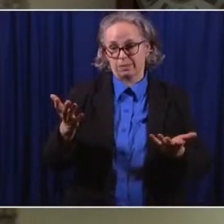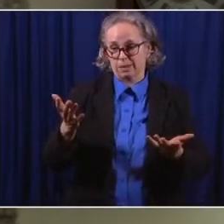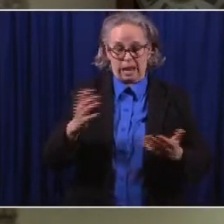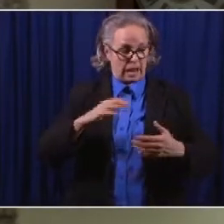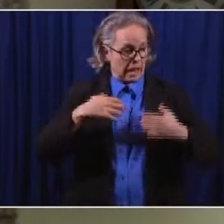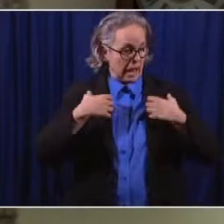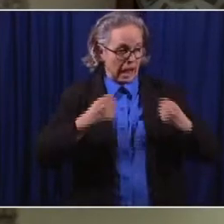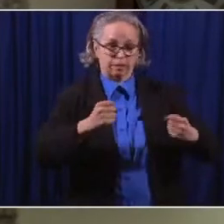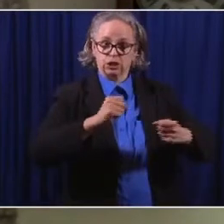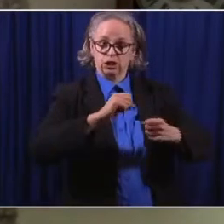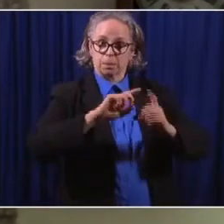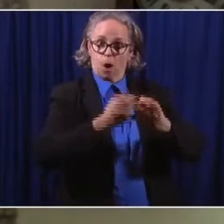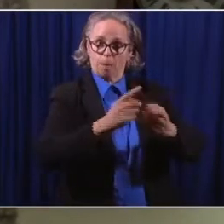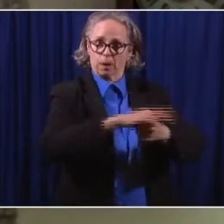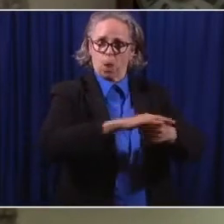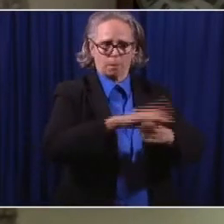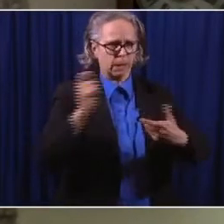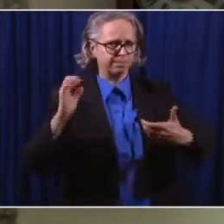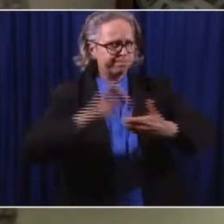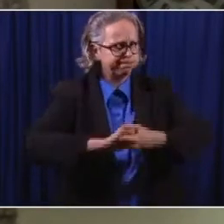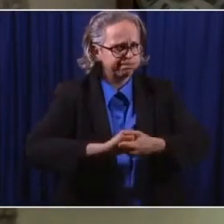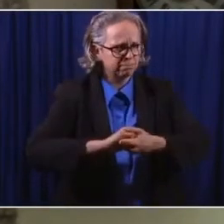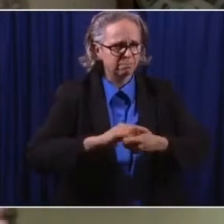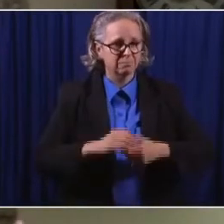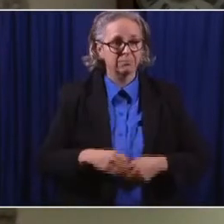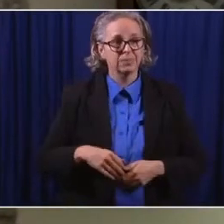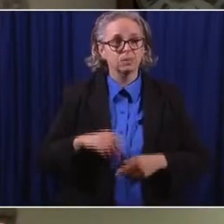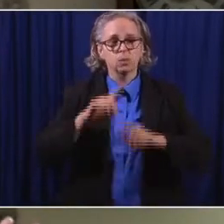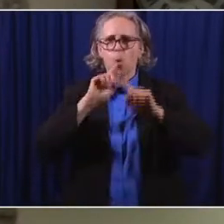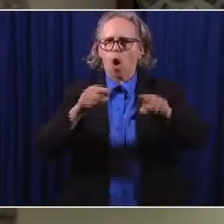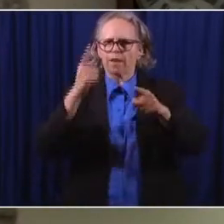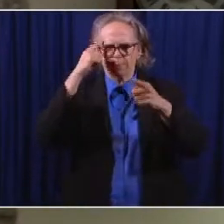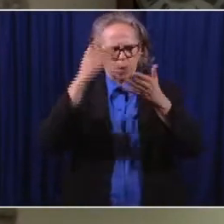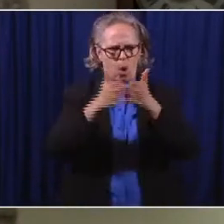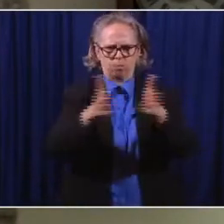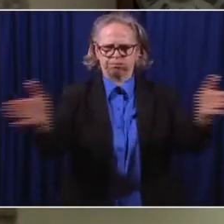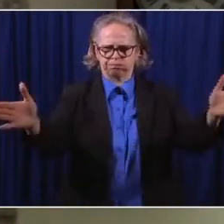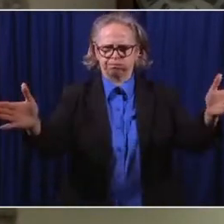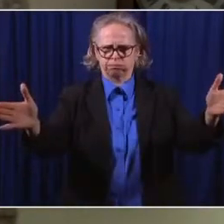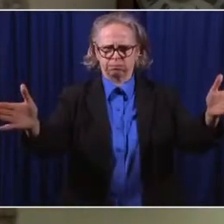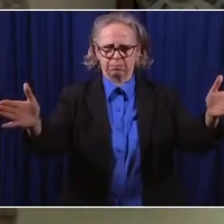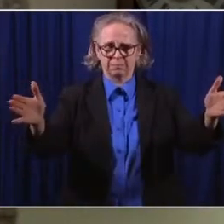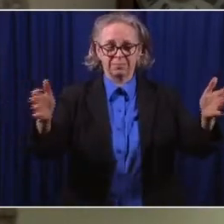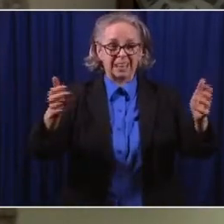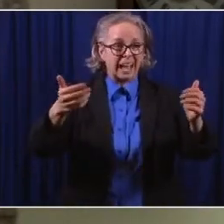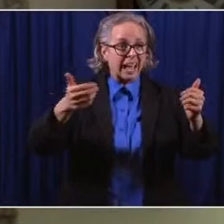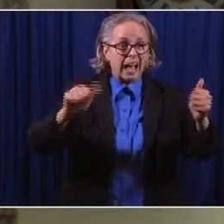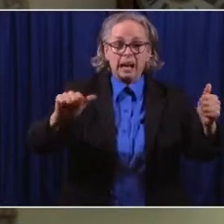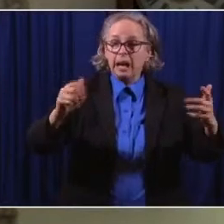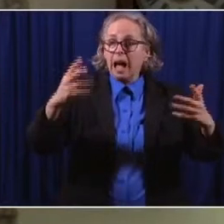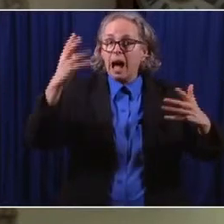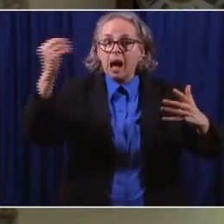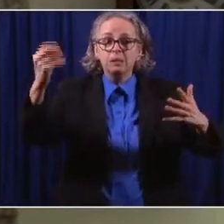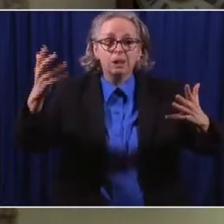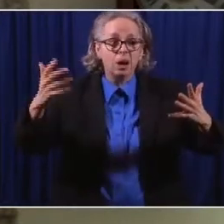that was a general order that applies to any outdoor sporting event.